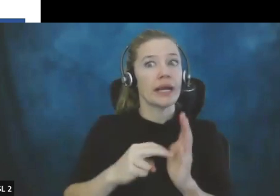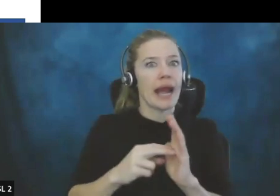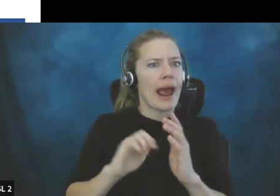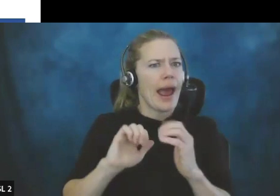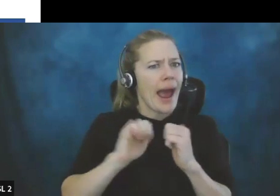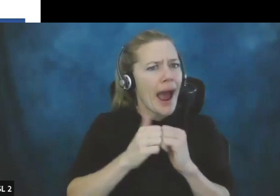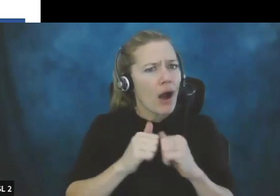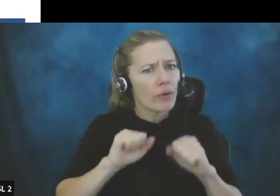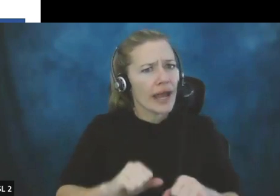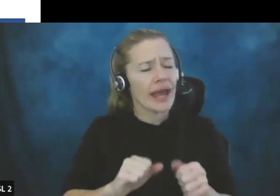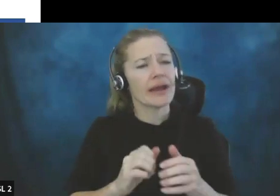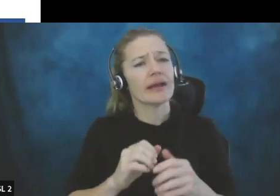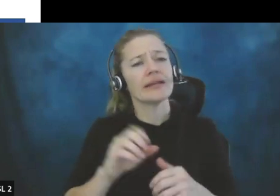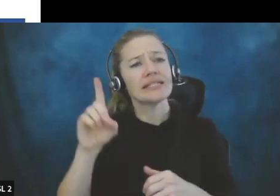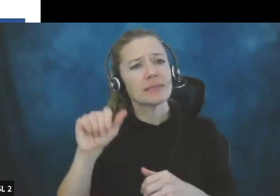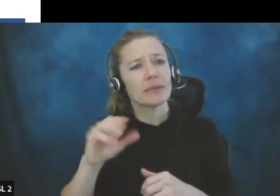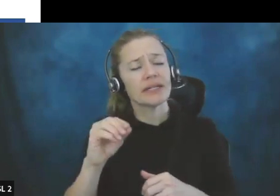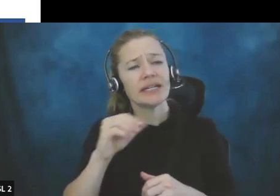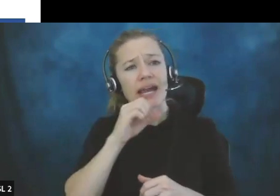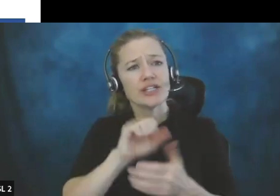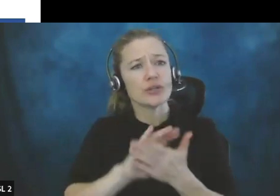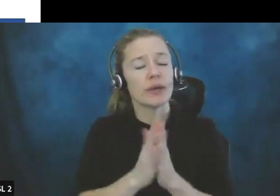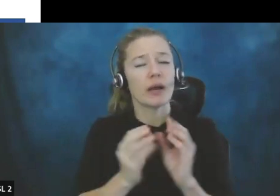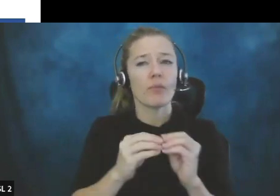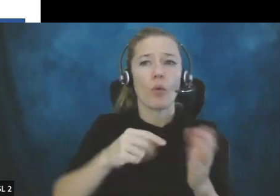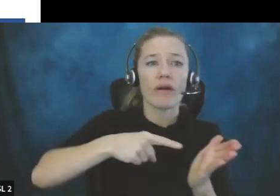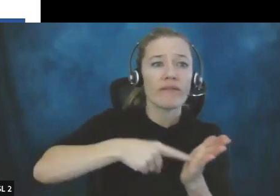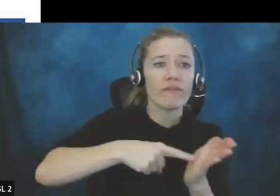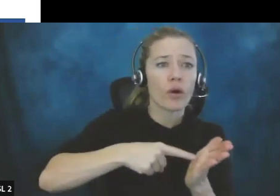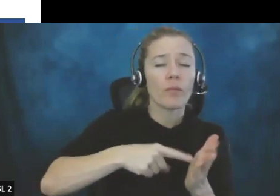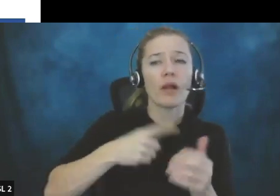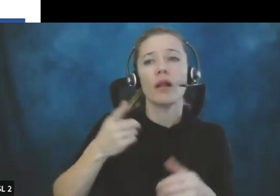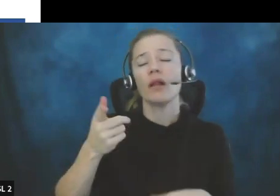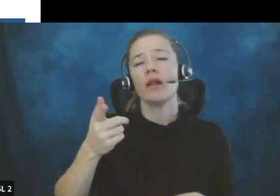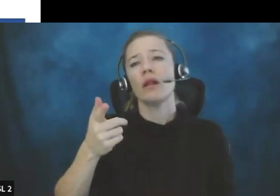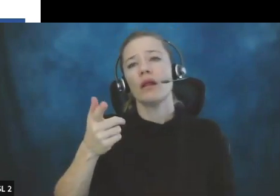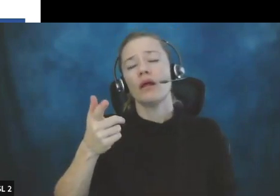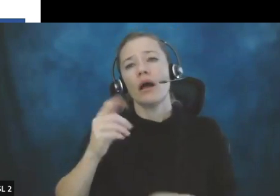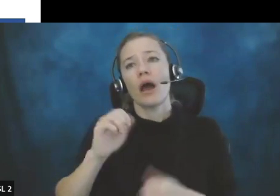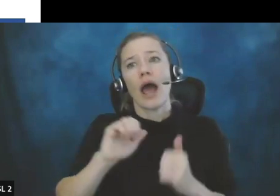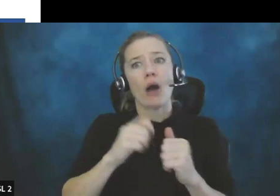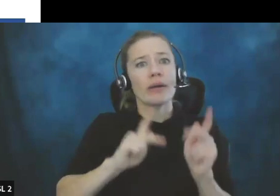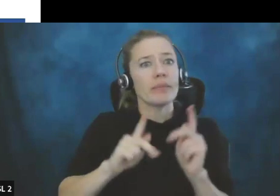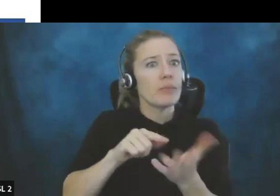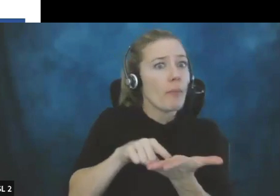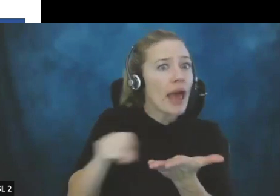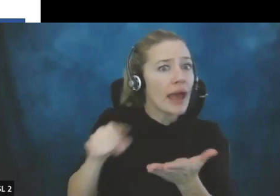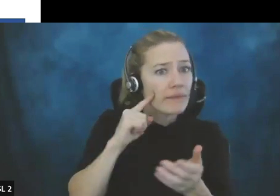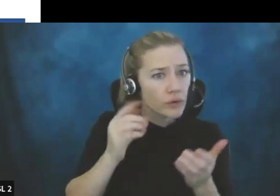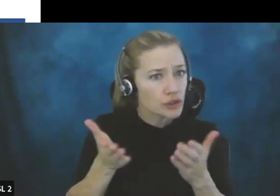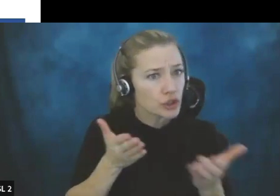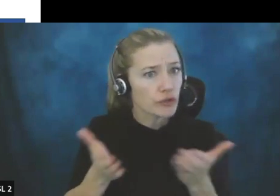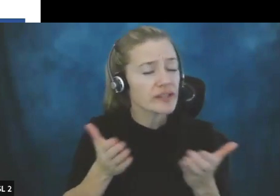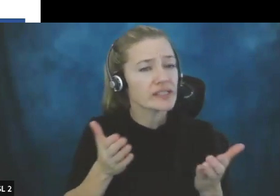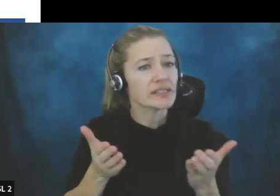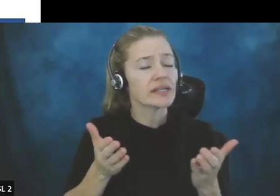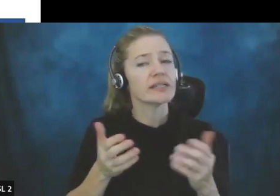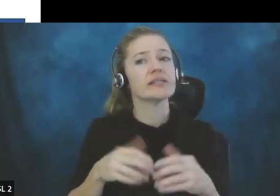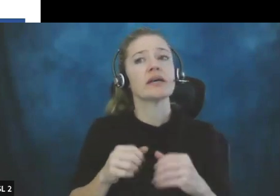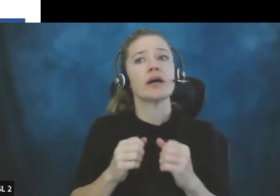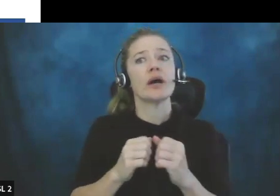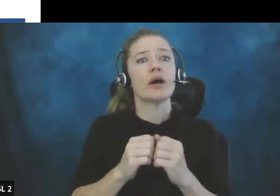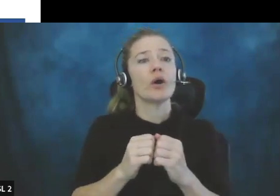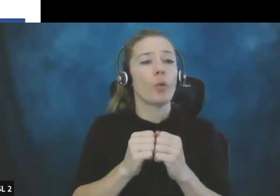make aging and disability more affordable? How do we ensure people can pay for the services that they